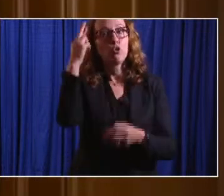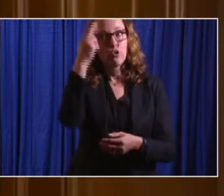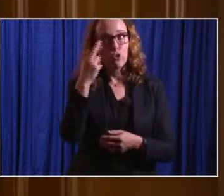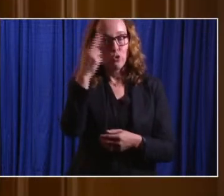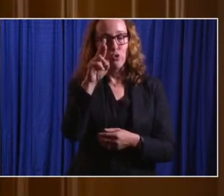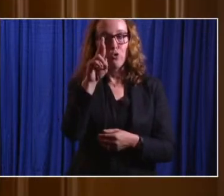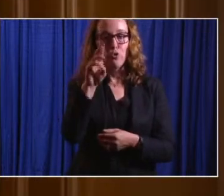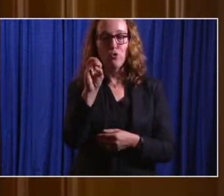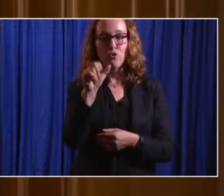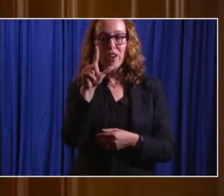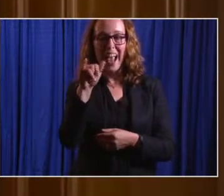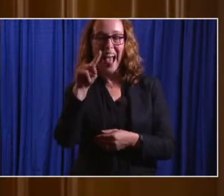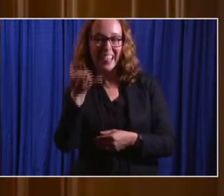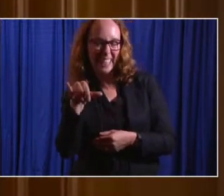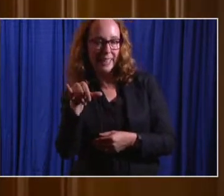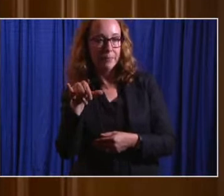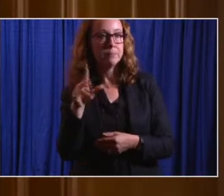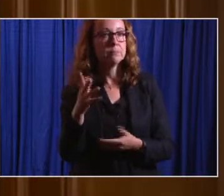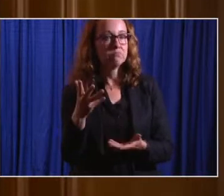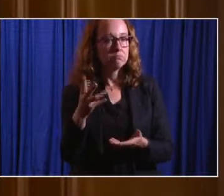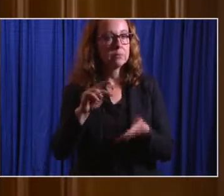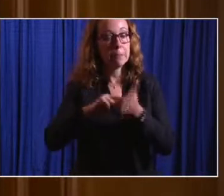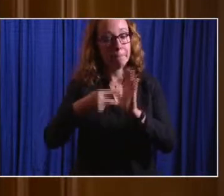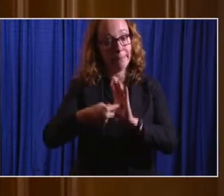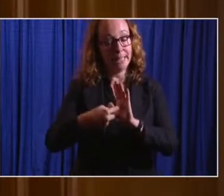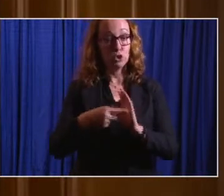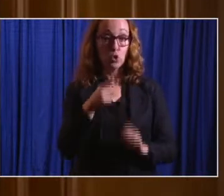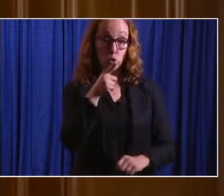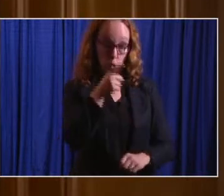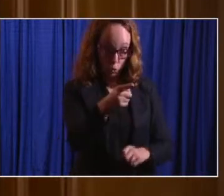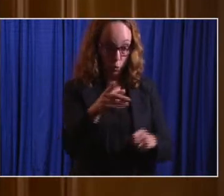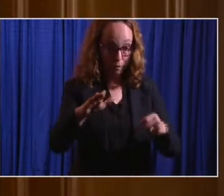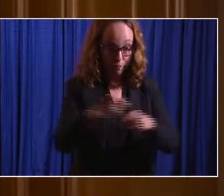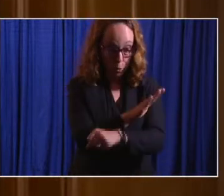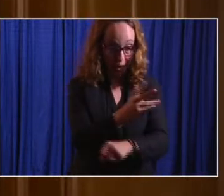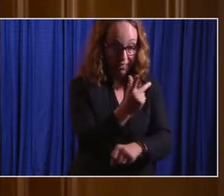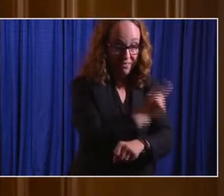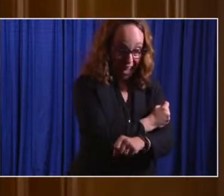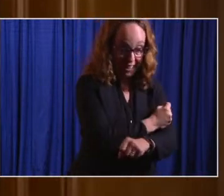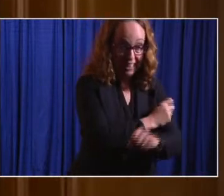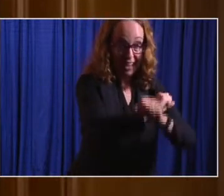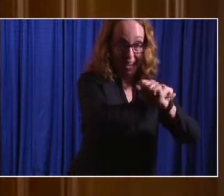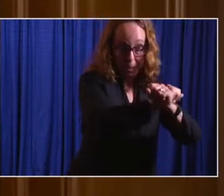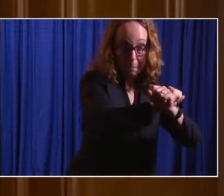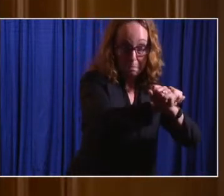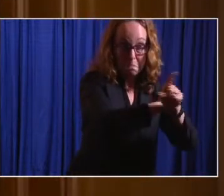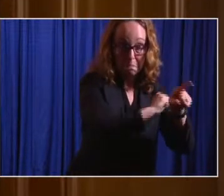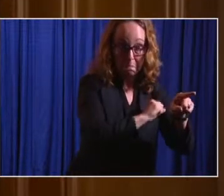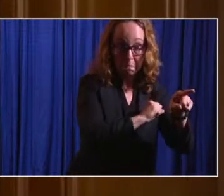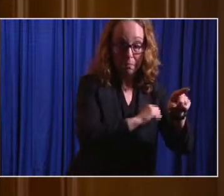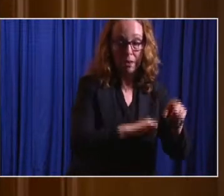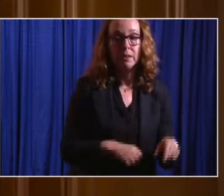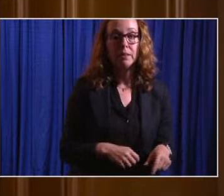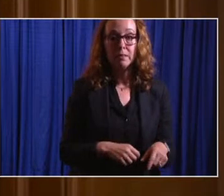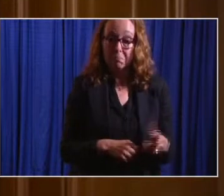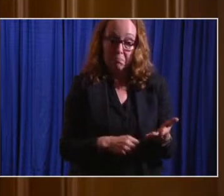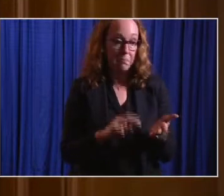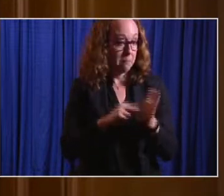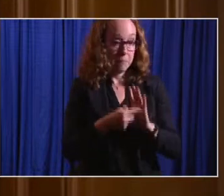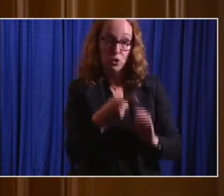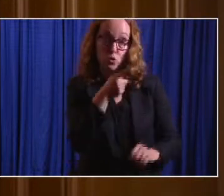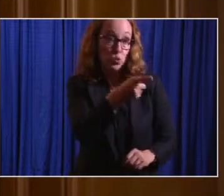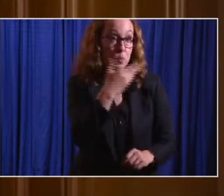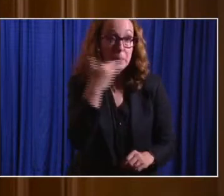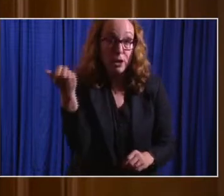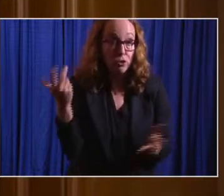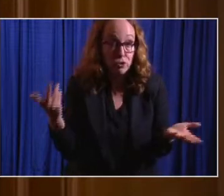when you're fully vaccinated, for you, the situation is certainly much better, and it's very